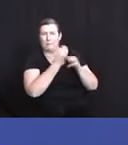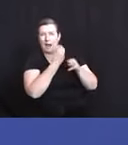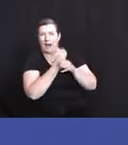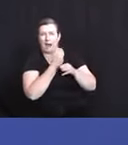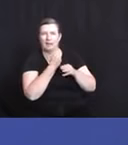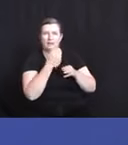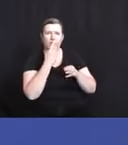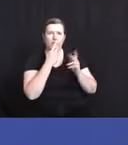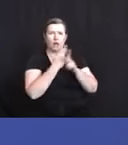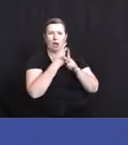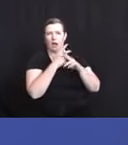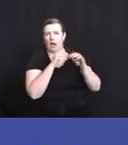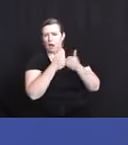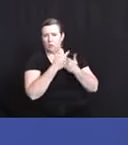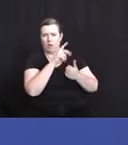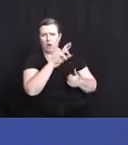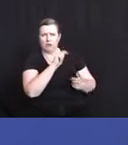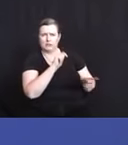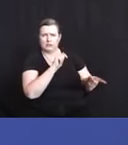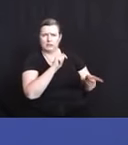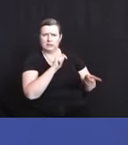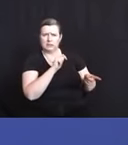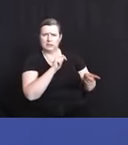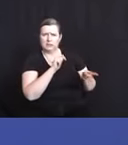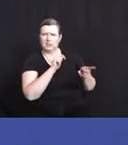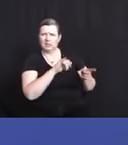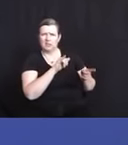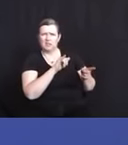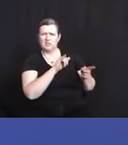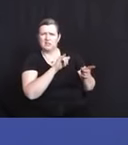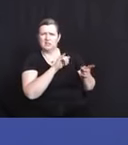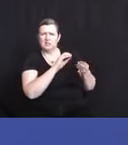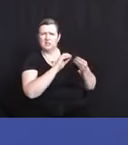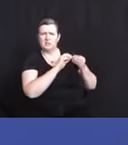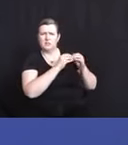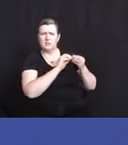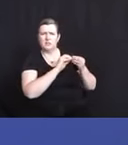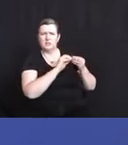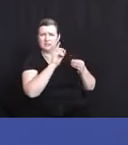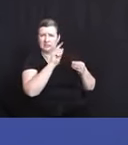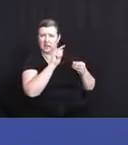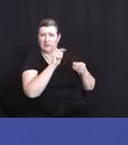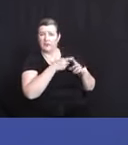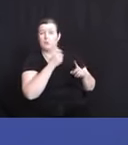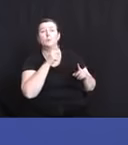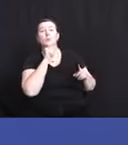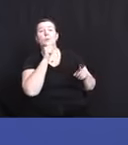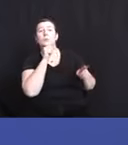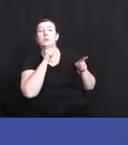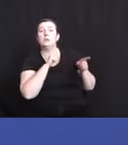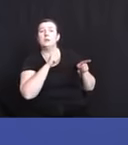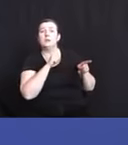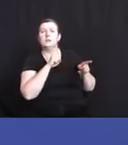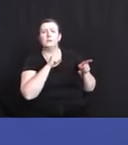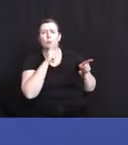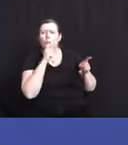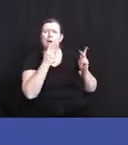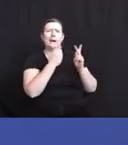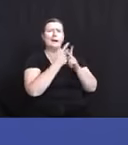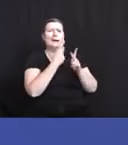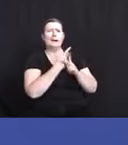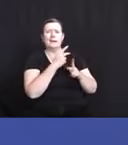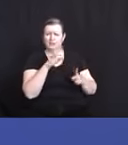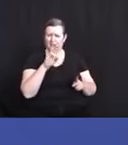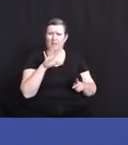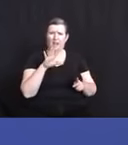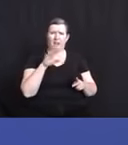is? How do we get this information? Where's this data coming from? Who's calculating this rate? And I